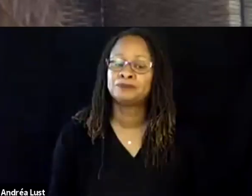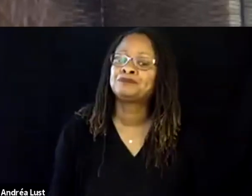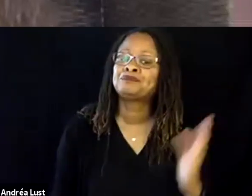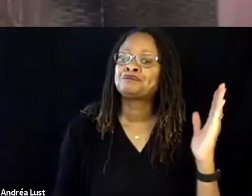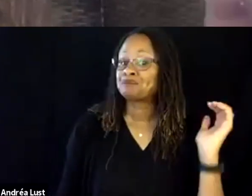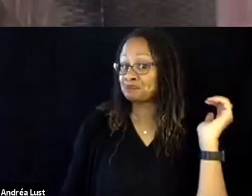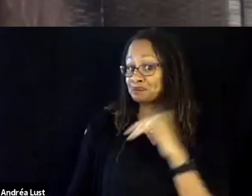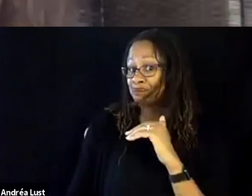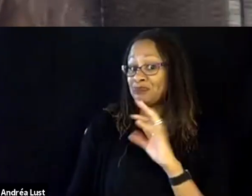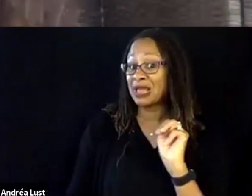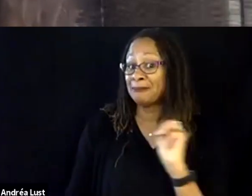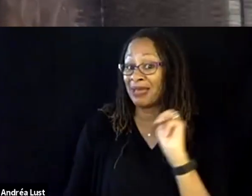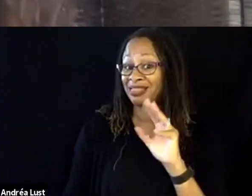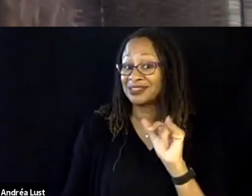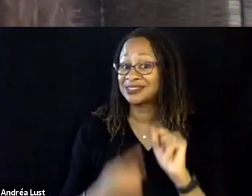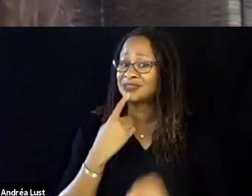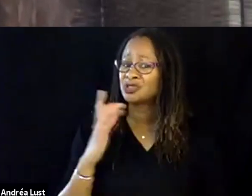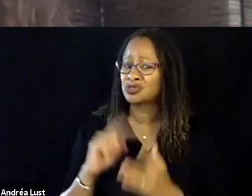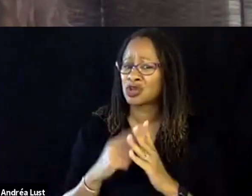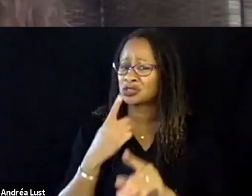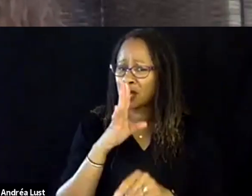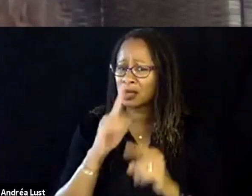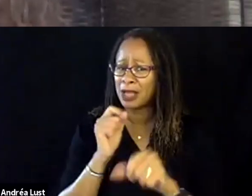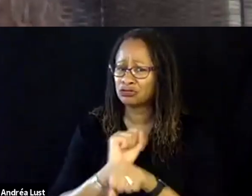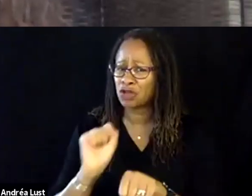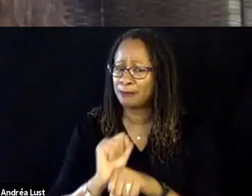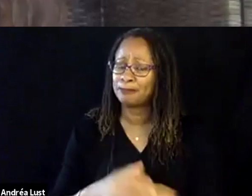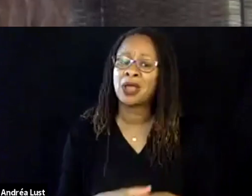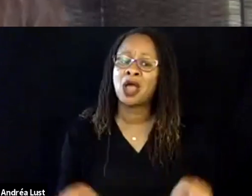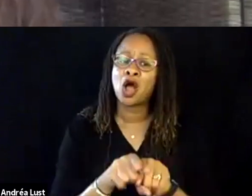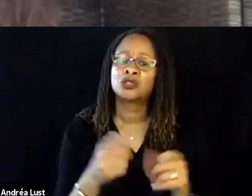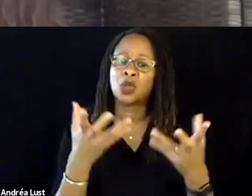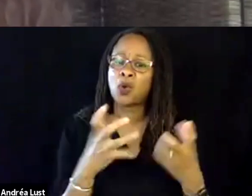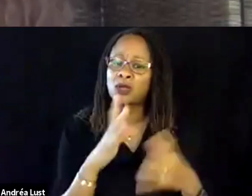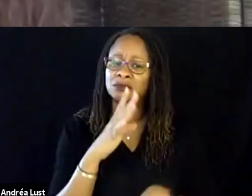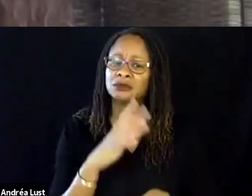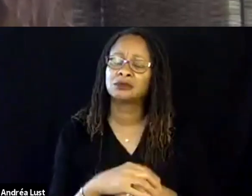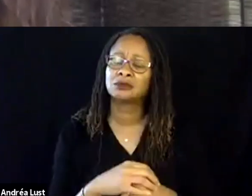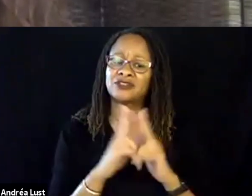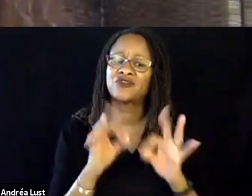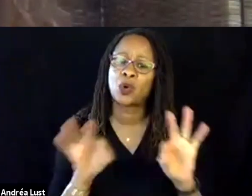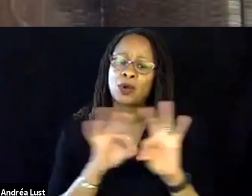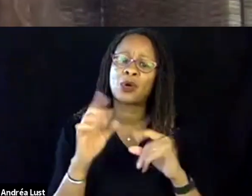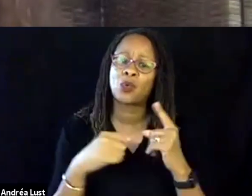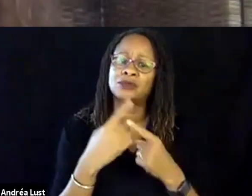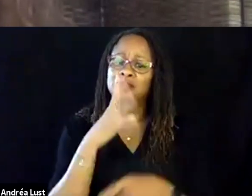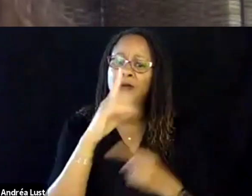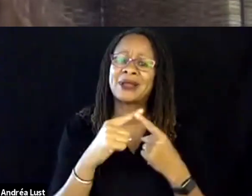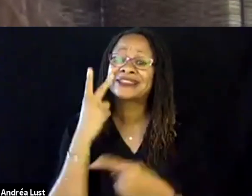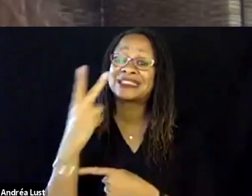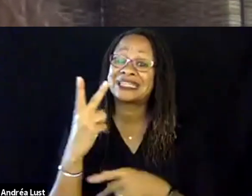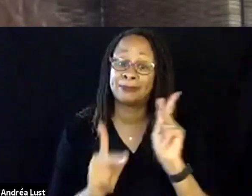about, job, and I also wanted you, because it was very, very important when we talk about seeing